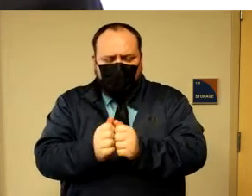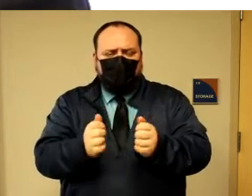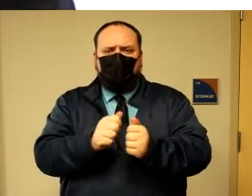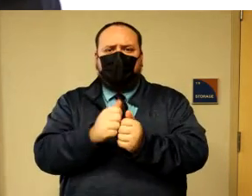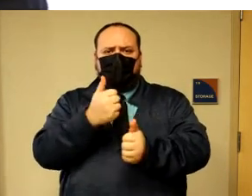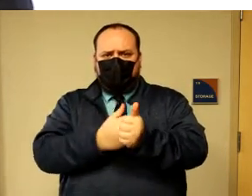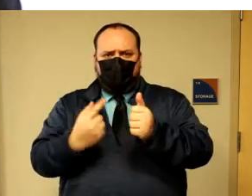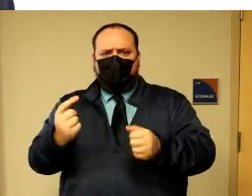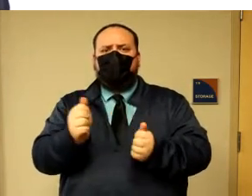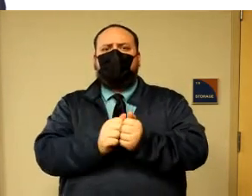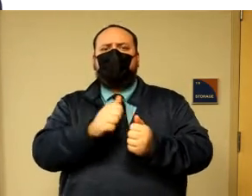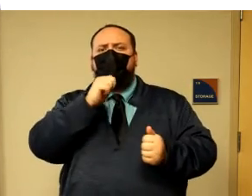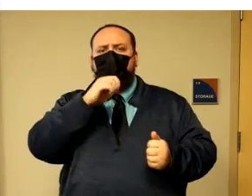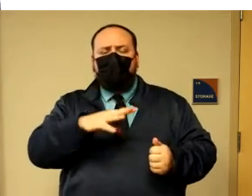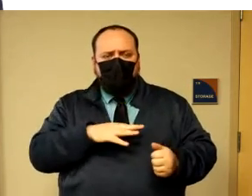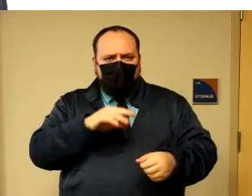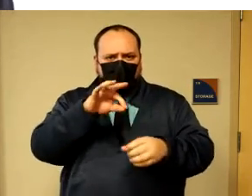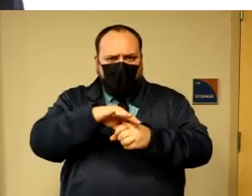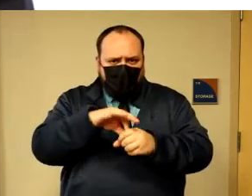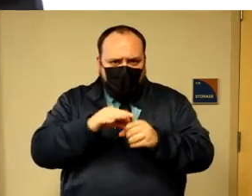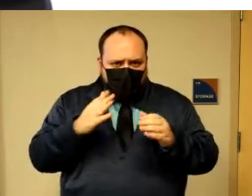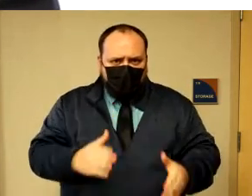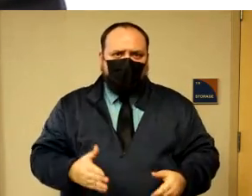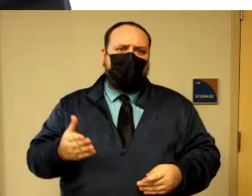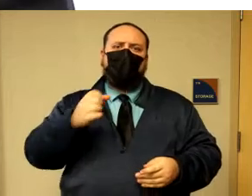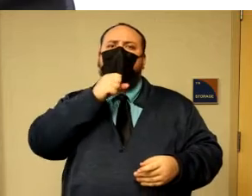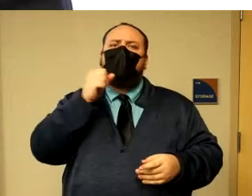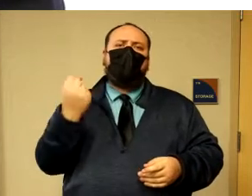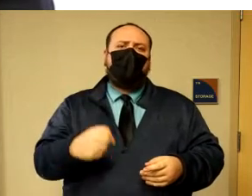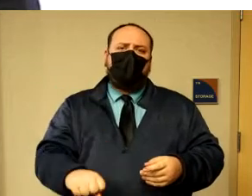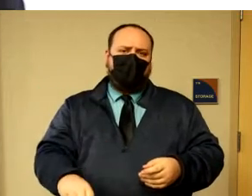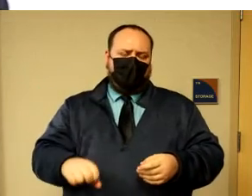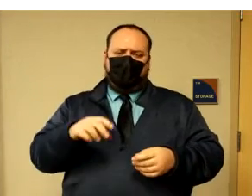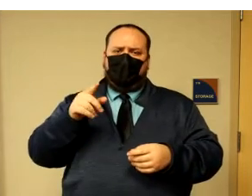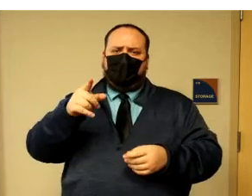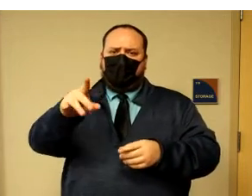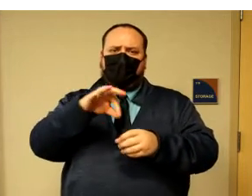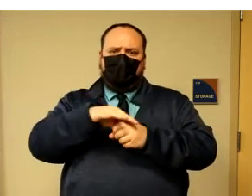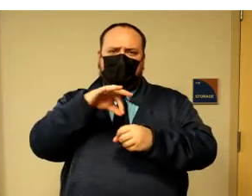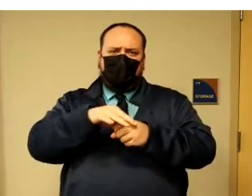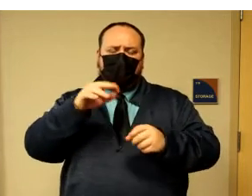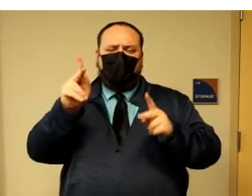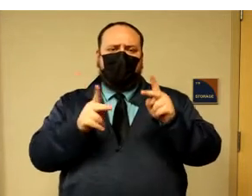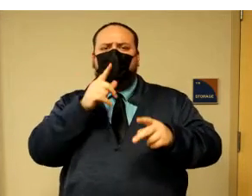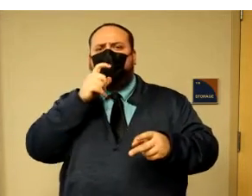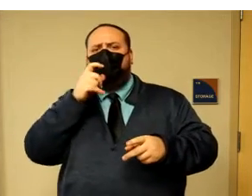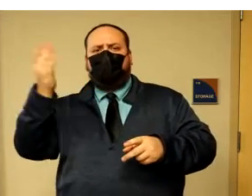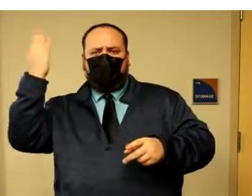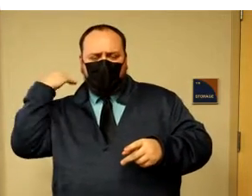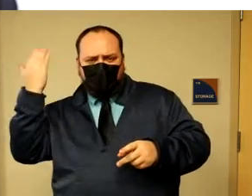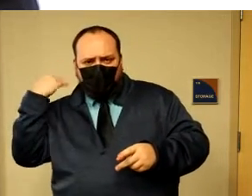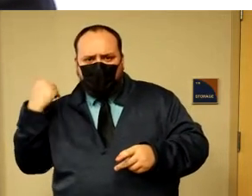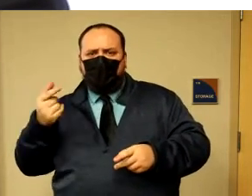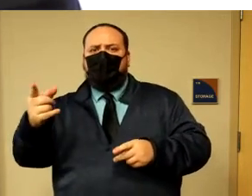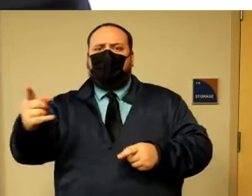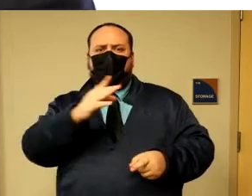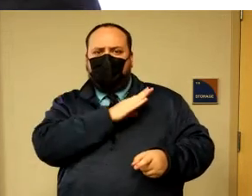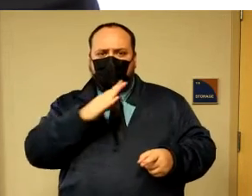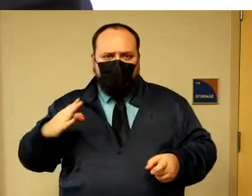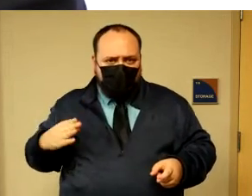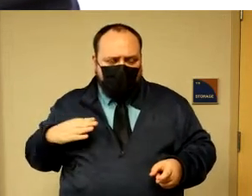of Women Voters, former elected officials, county staff, redistricting community advisory board members,